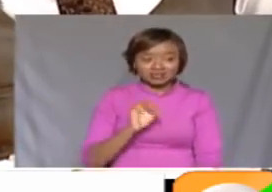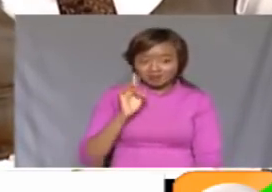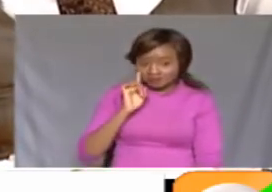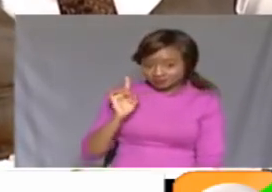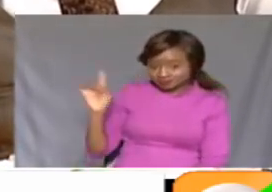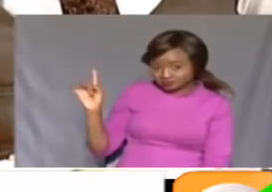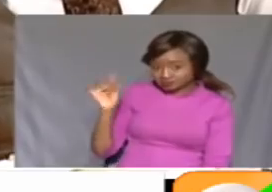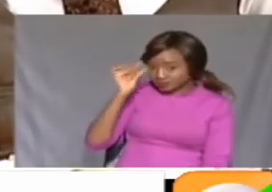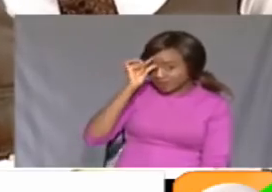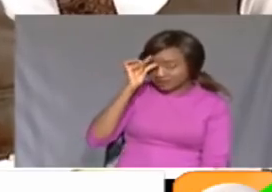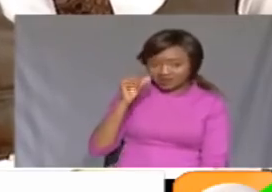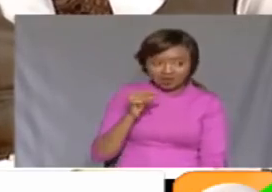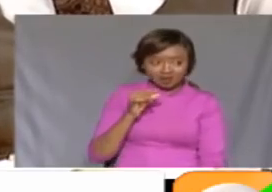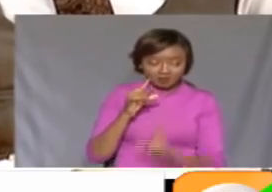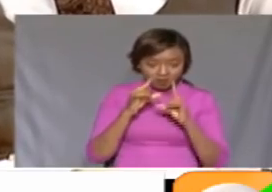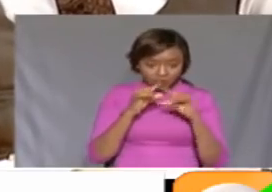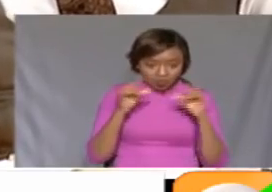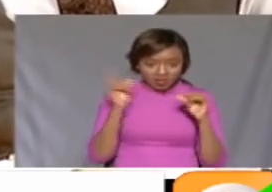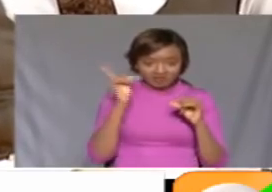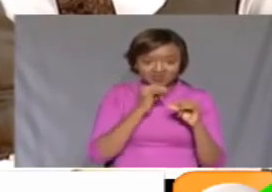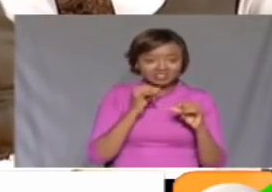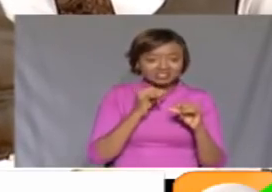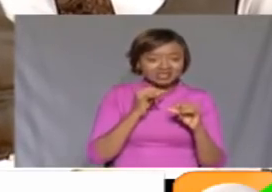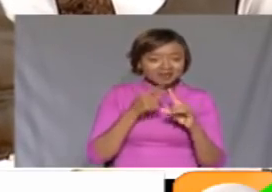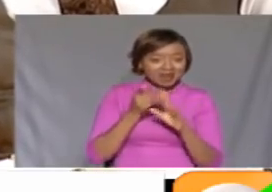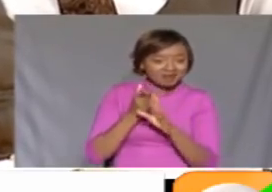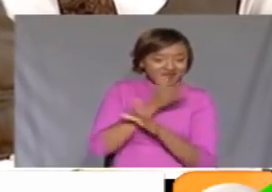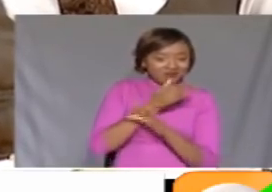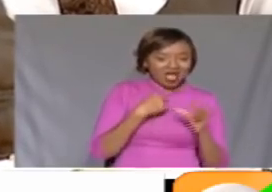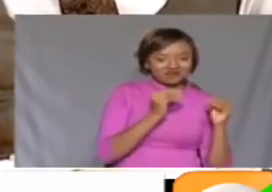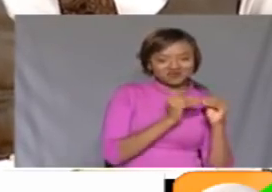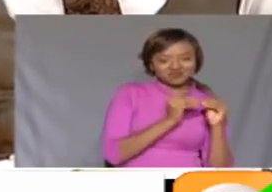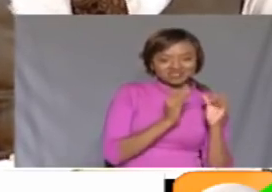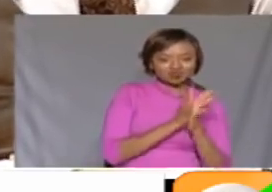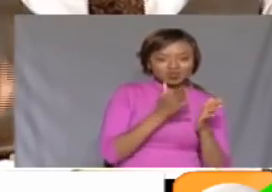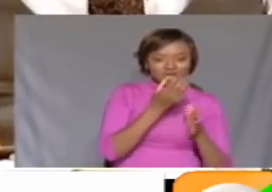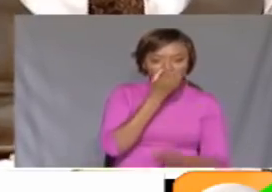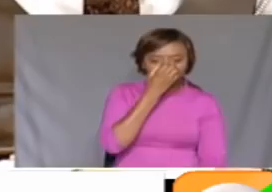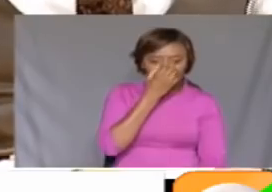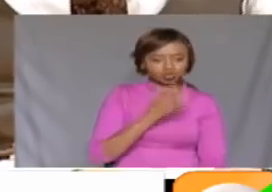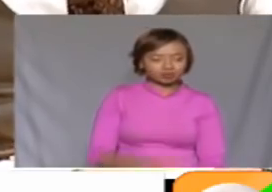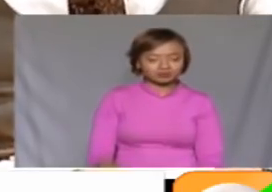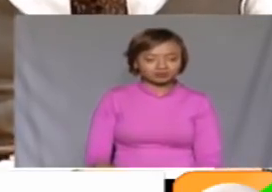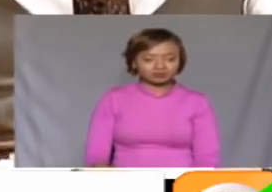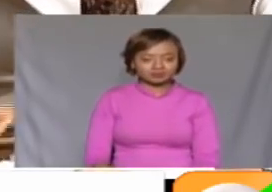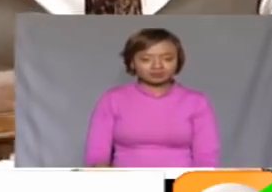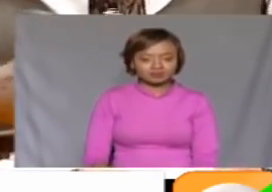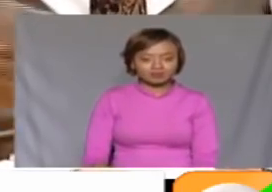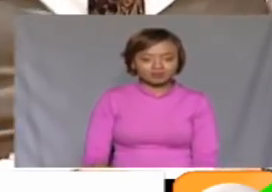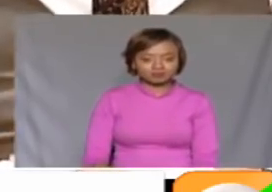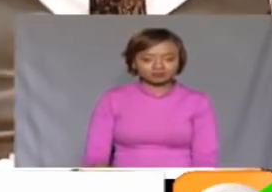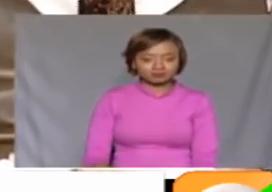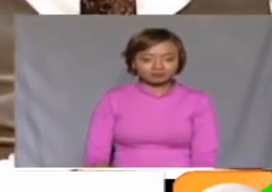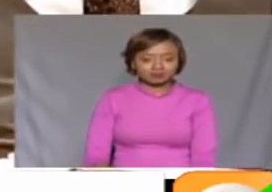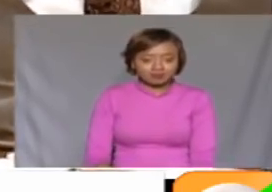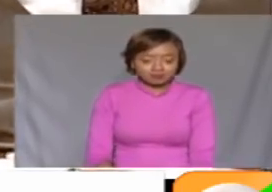statement after holding some political meeting with the deputy president, William Ruto, just in the course of the week. I have